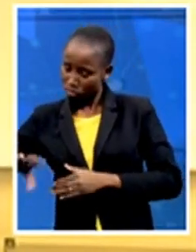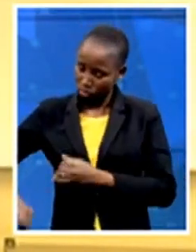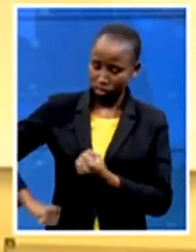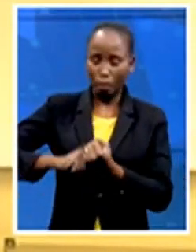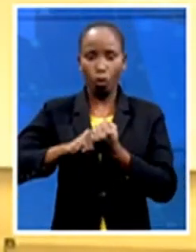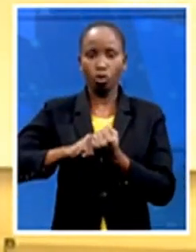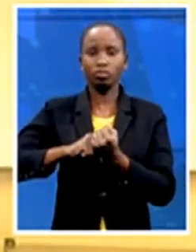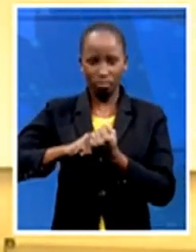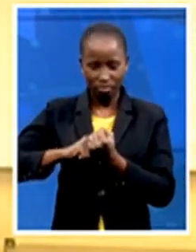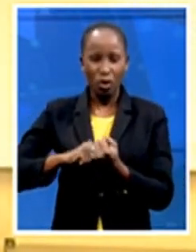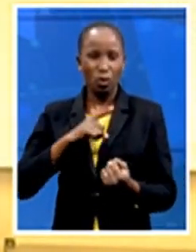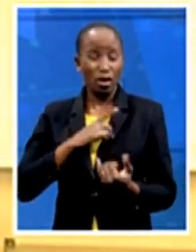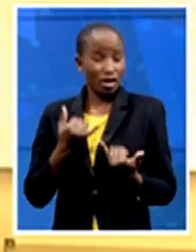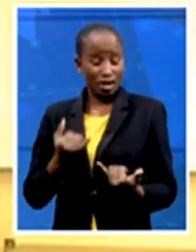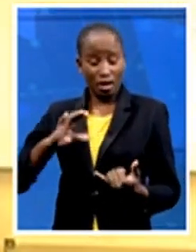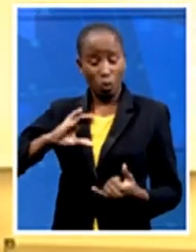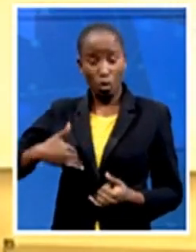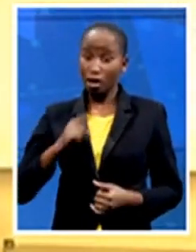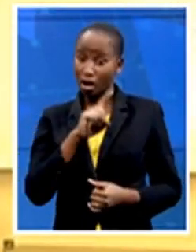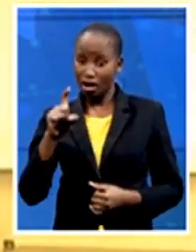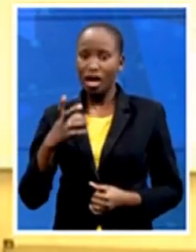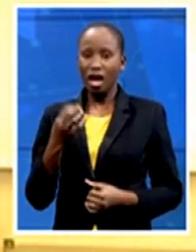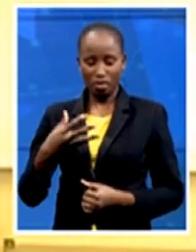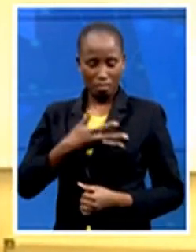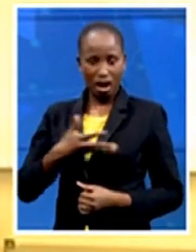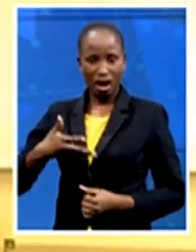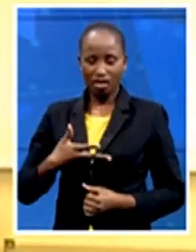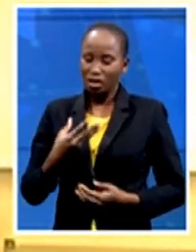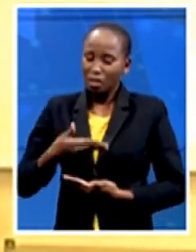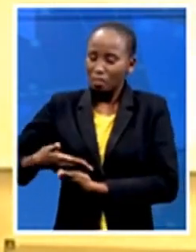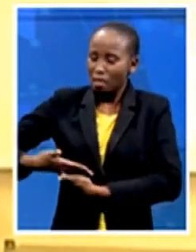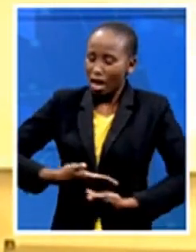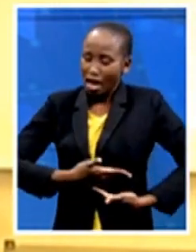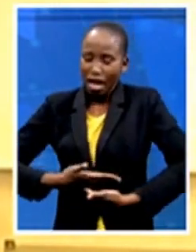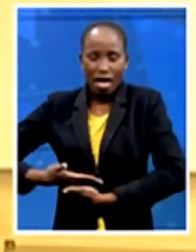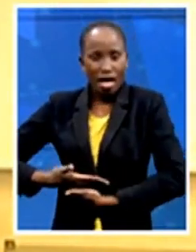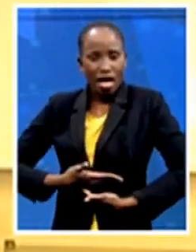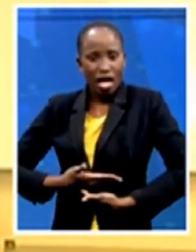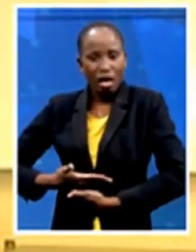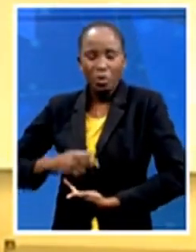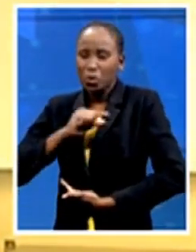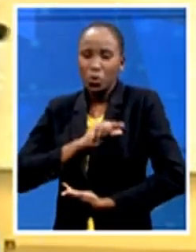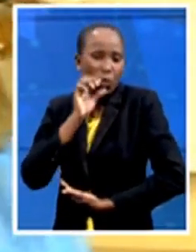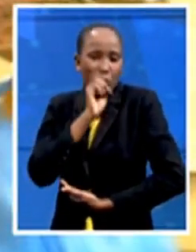these innocent babies, mothers who have not been sleeping because of the conditions affecting their children. So we will